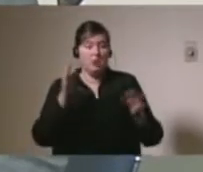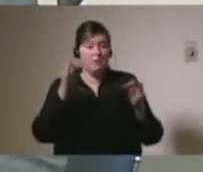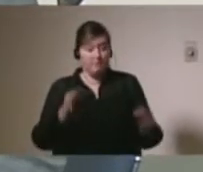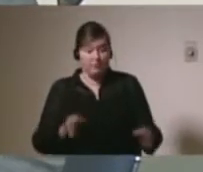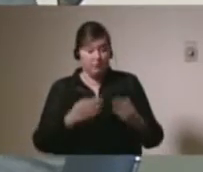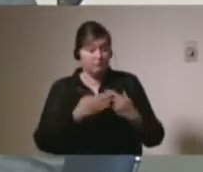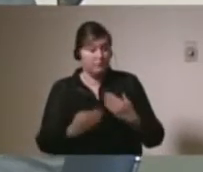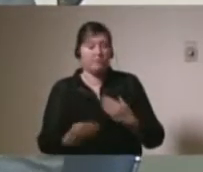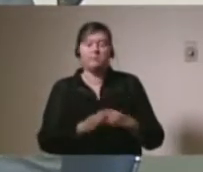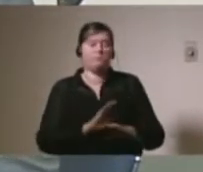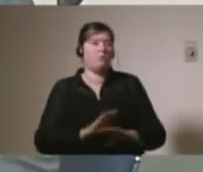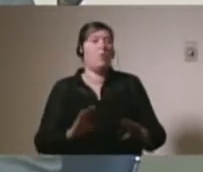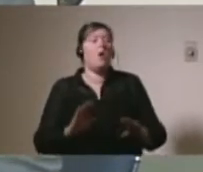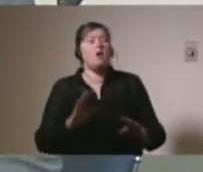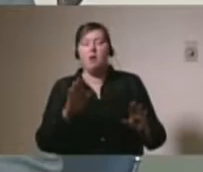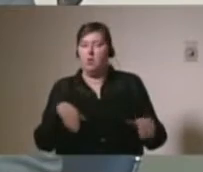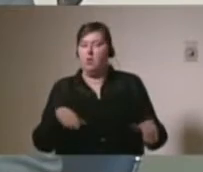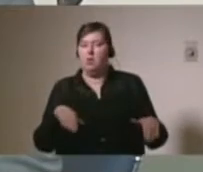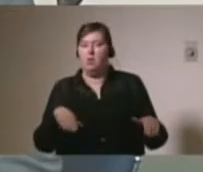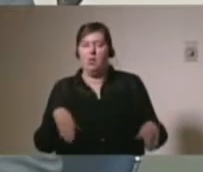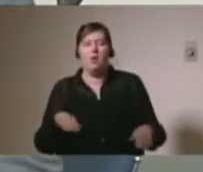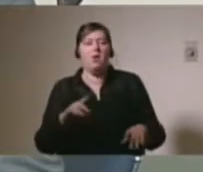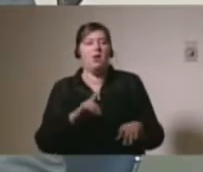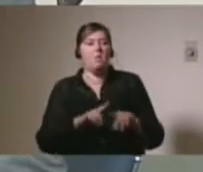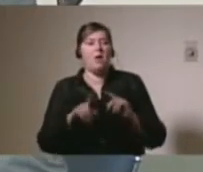in part of Italy.